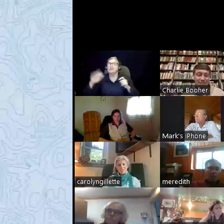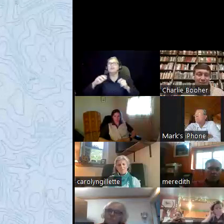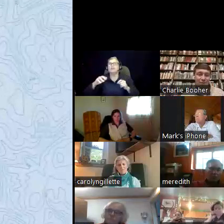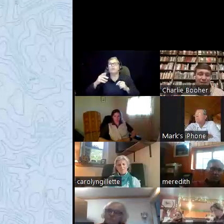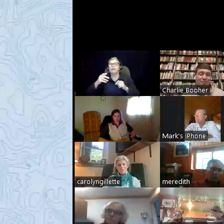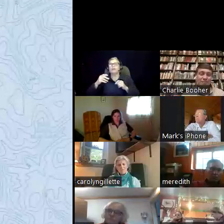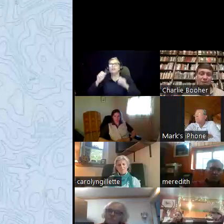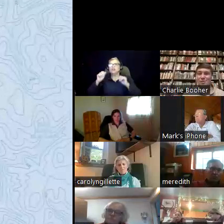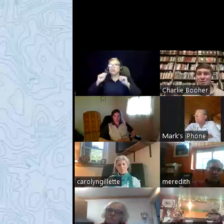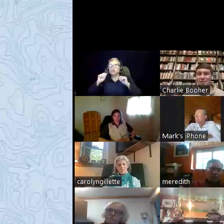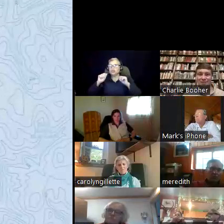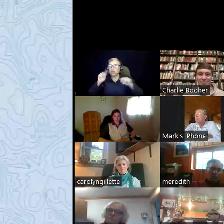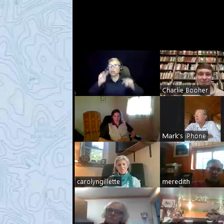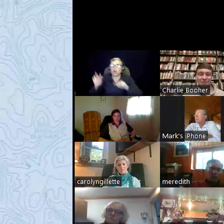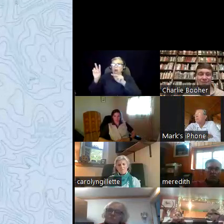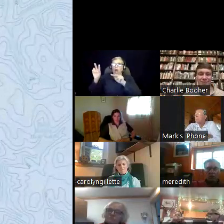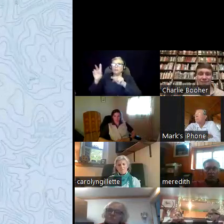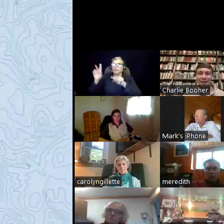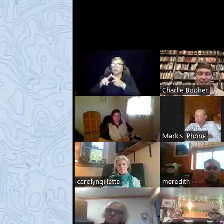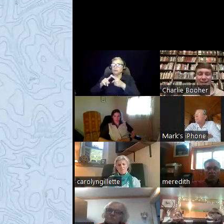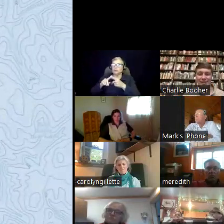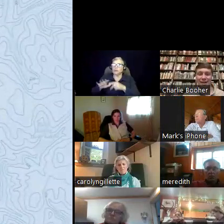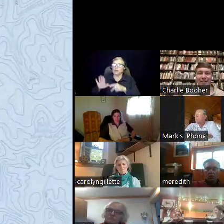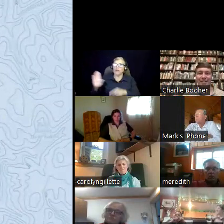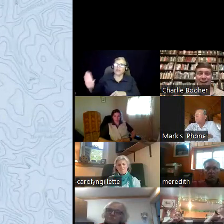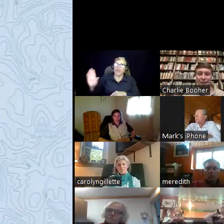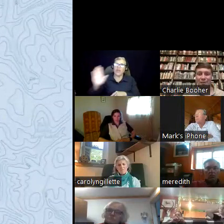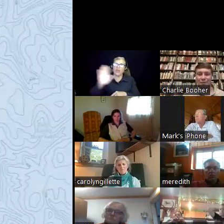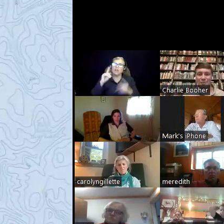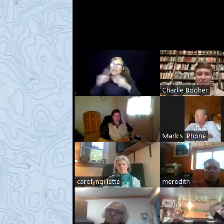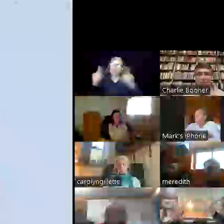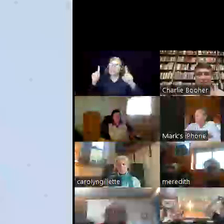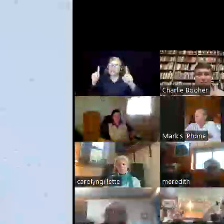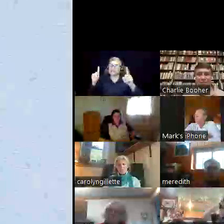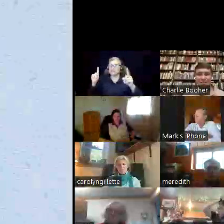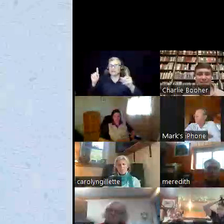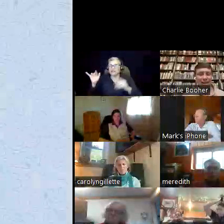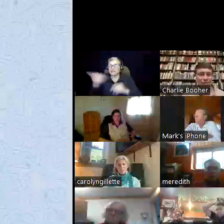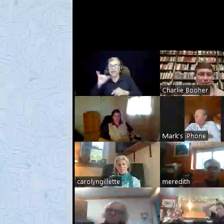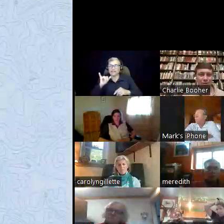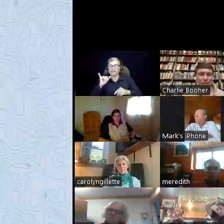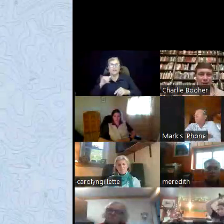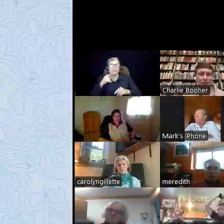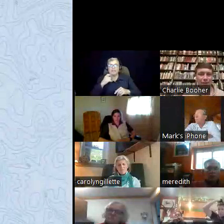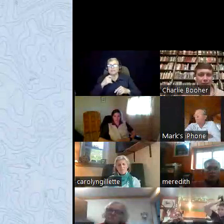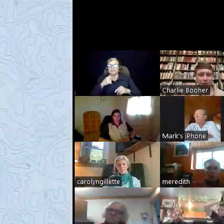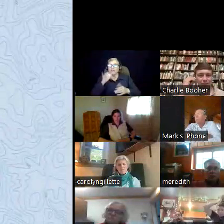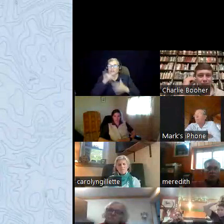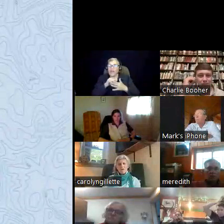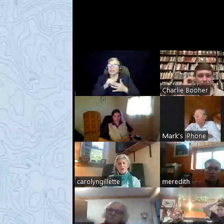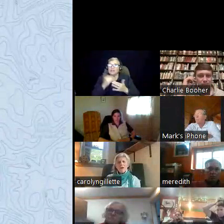examples up and celebrate them as much as we decry attacks on other forms of consumptive use. That answer your question,